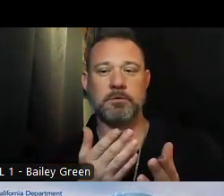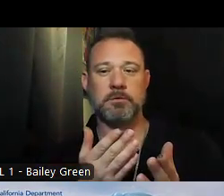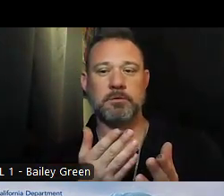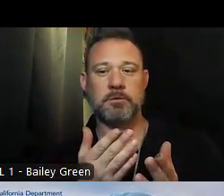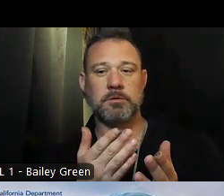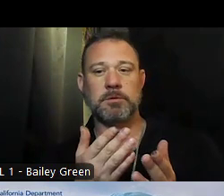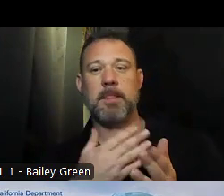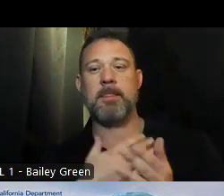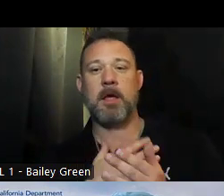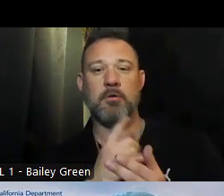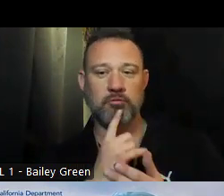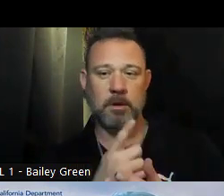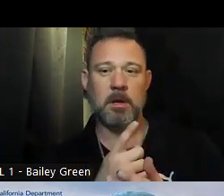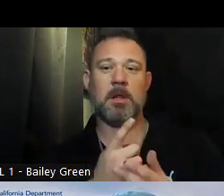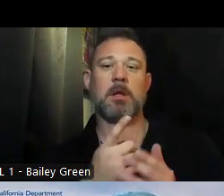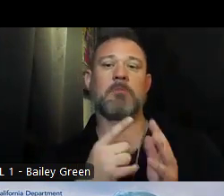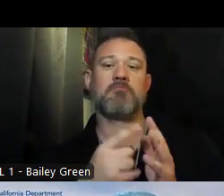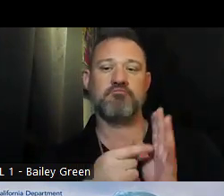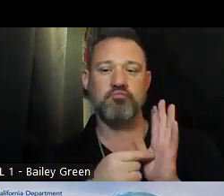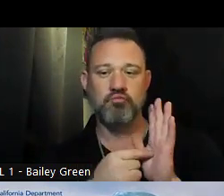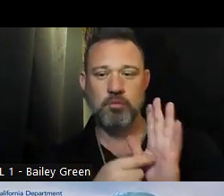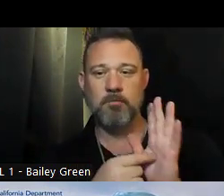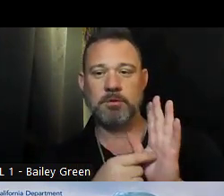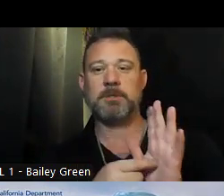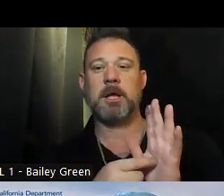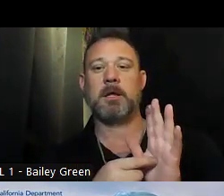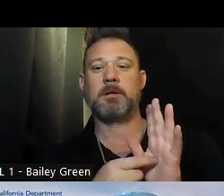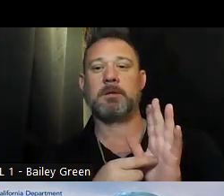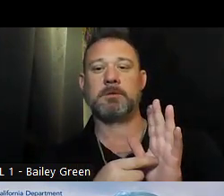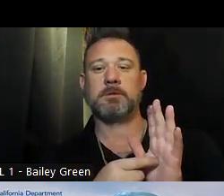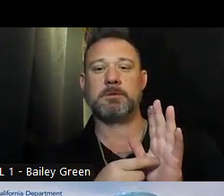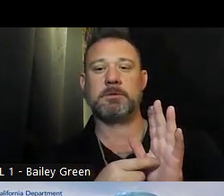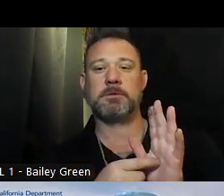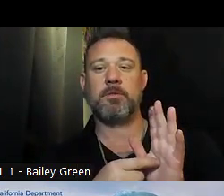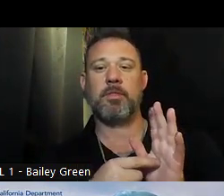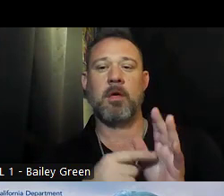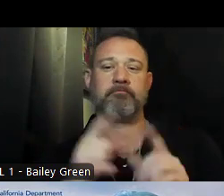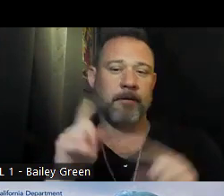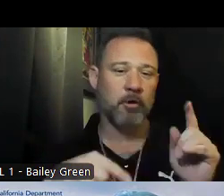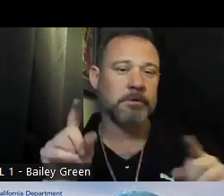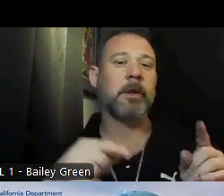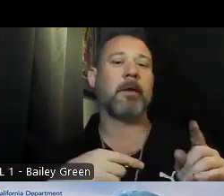really represent the diversity of our state. So you can see here, for